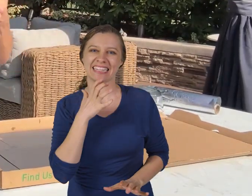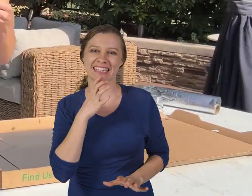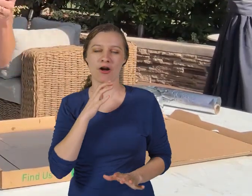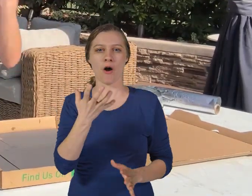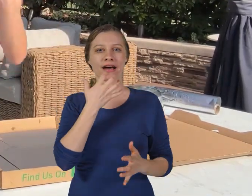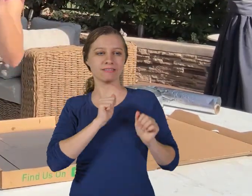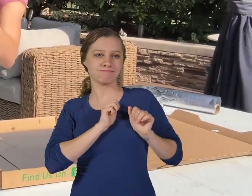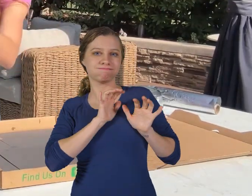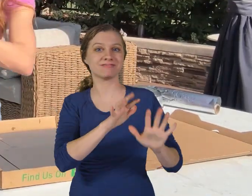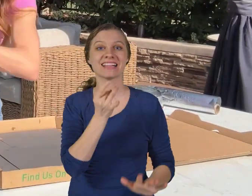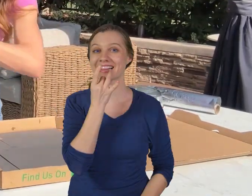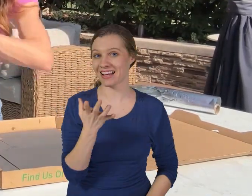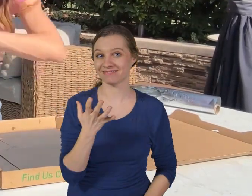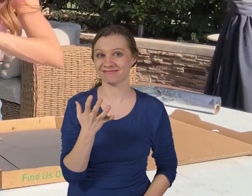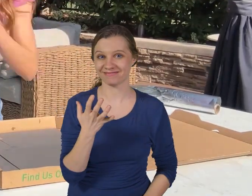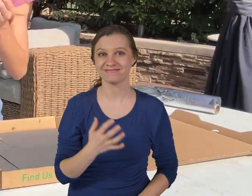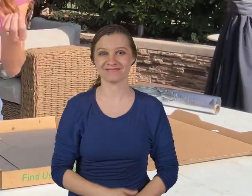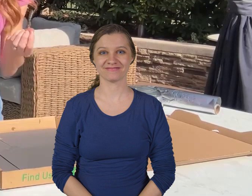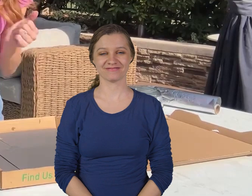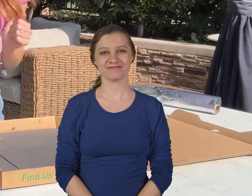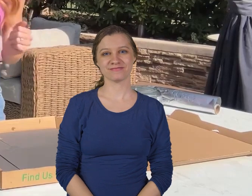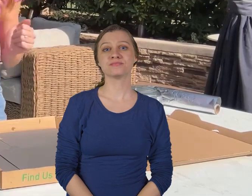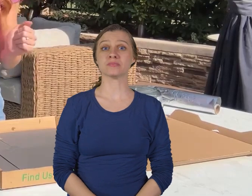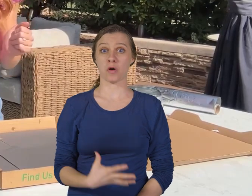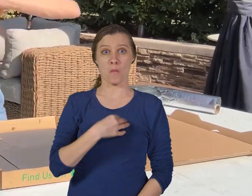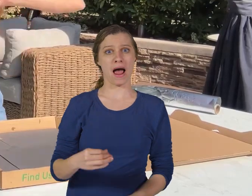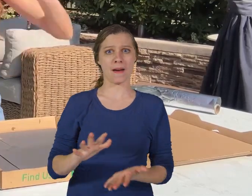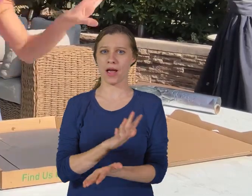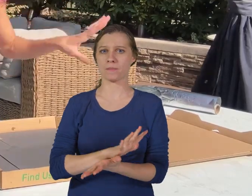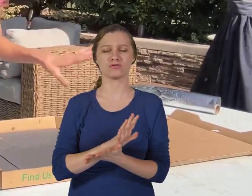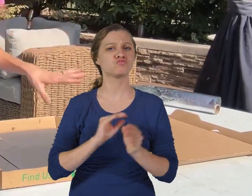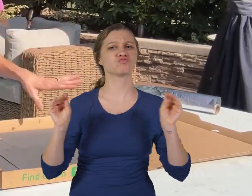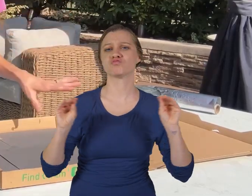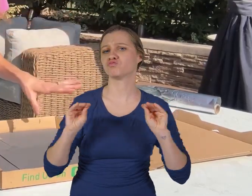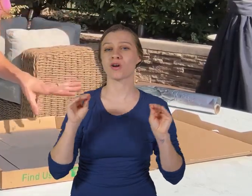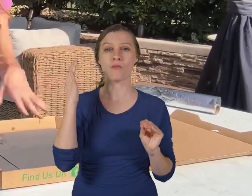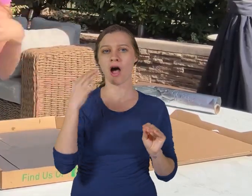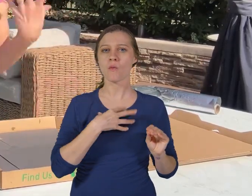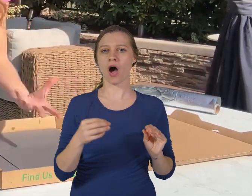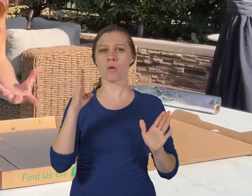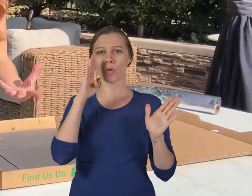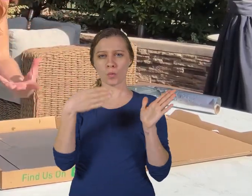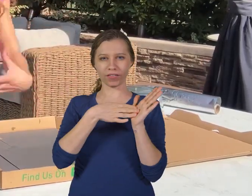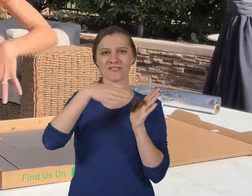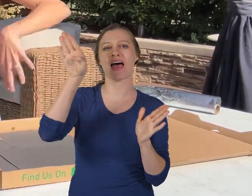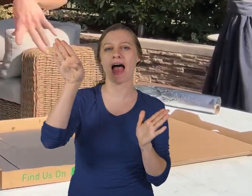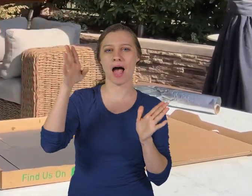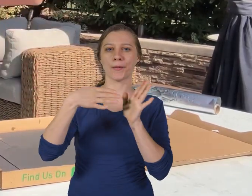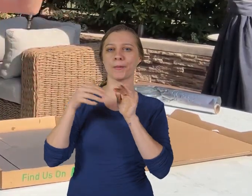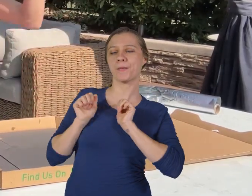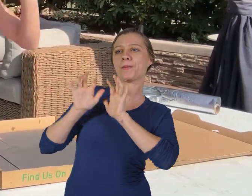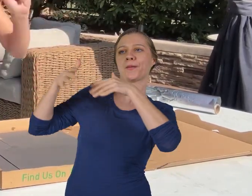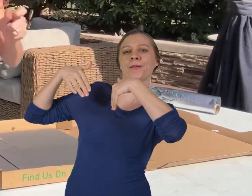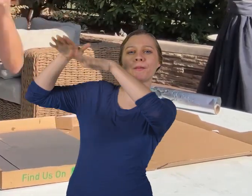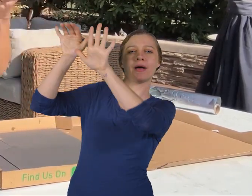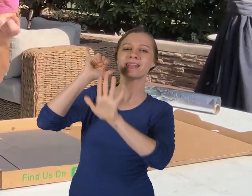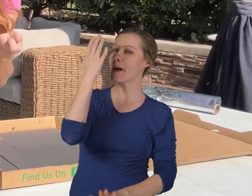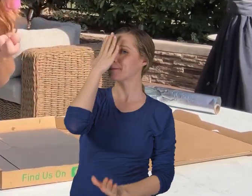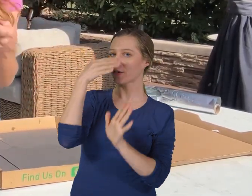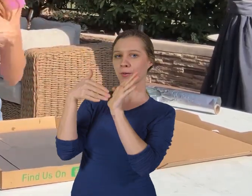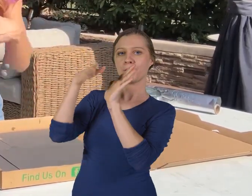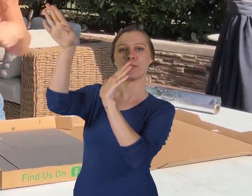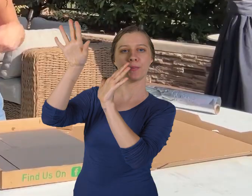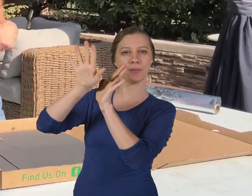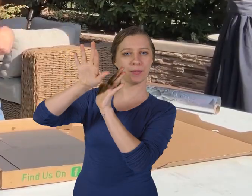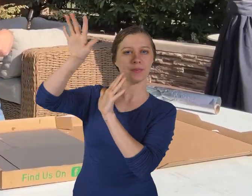then converts it into heat or infrared light. We're not using white paper here because white would reflect that light away,